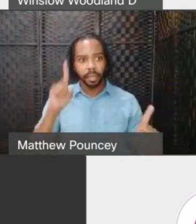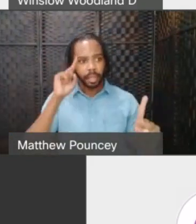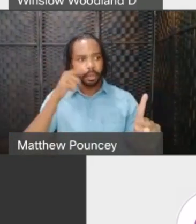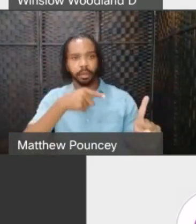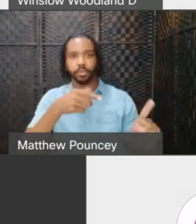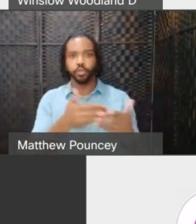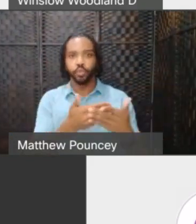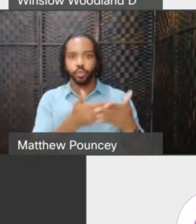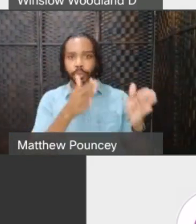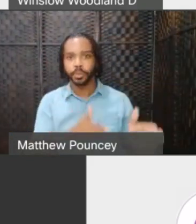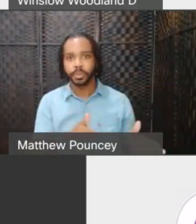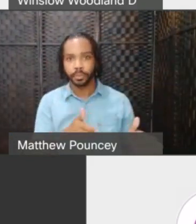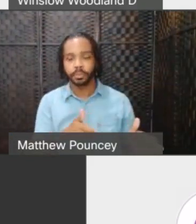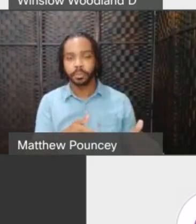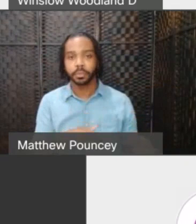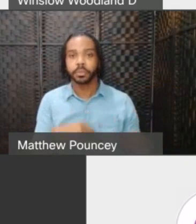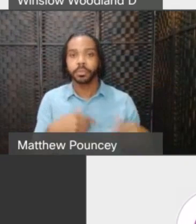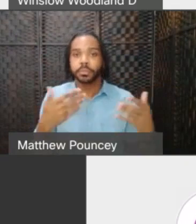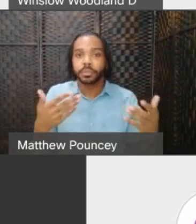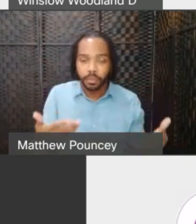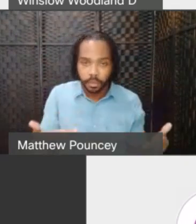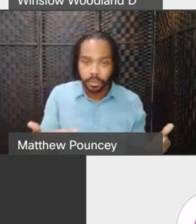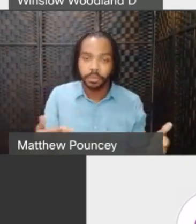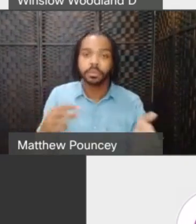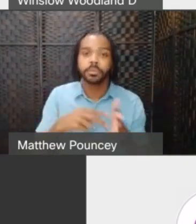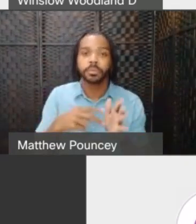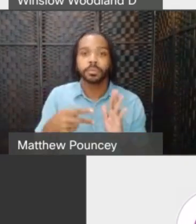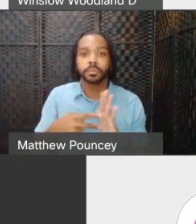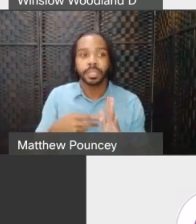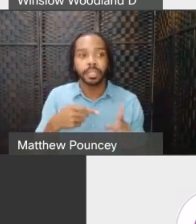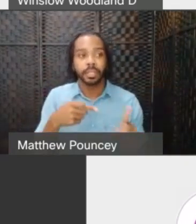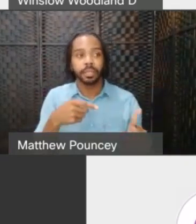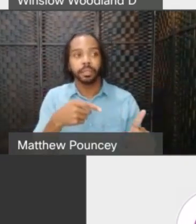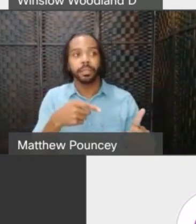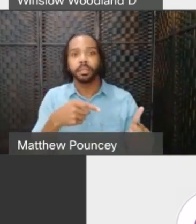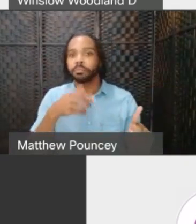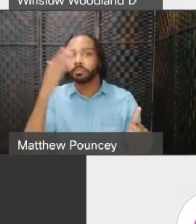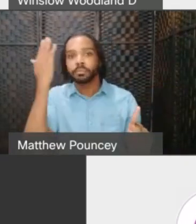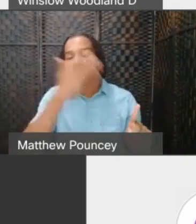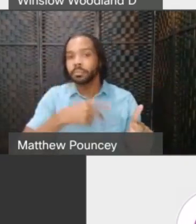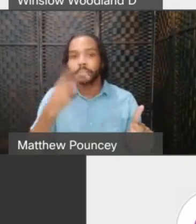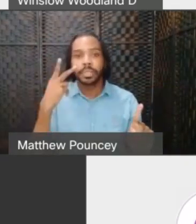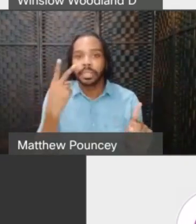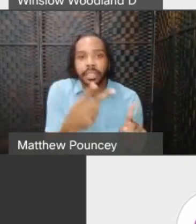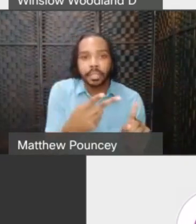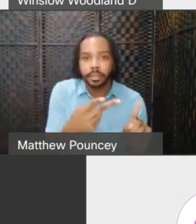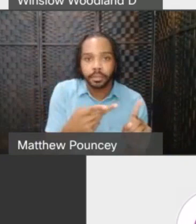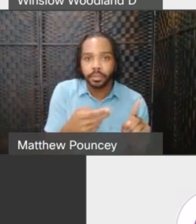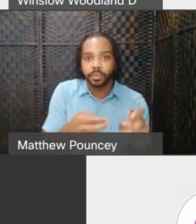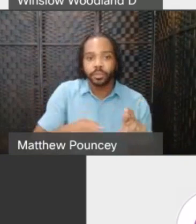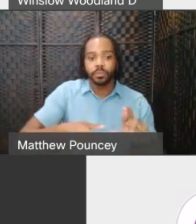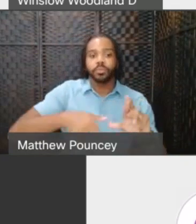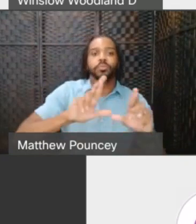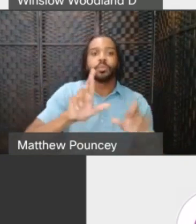person. And so therefore we cannot, they do not see the renewal page. So